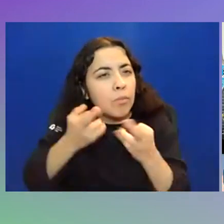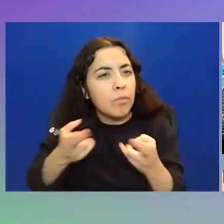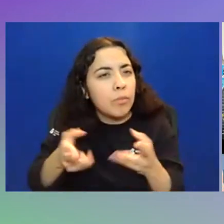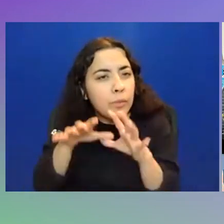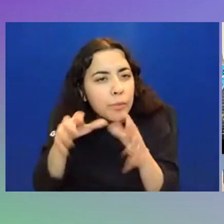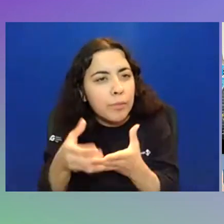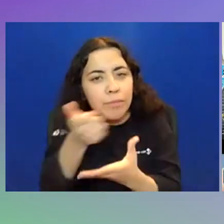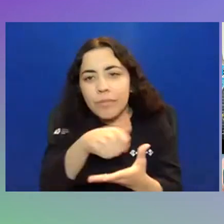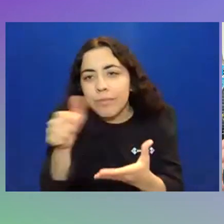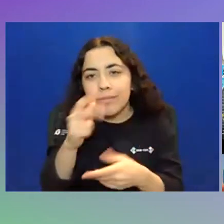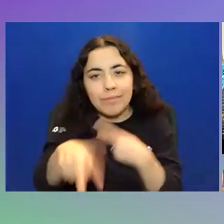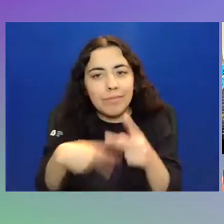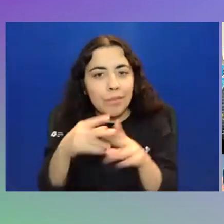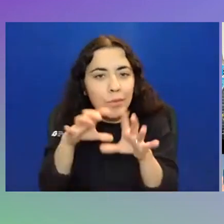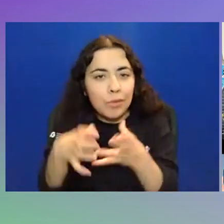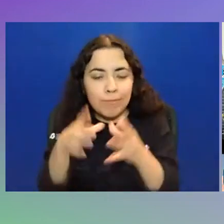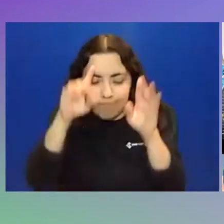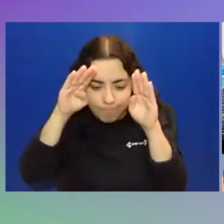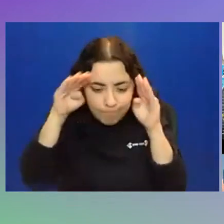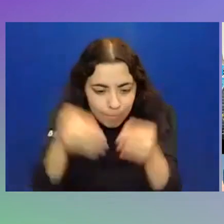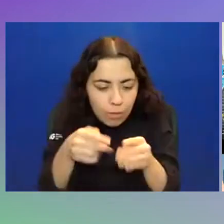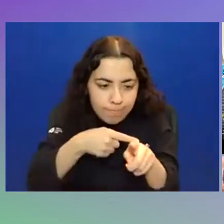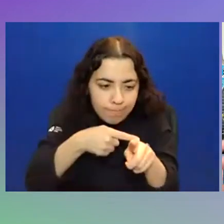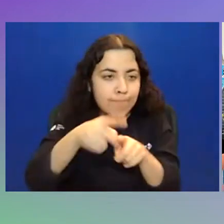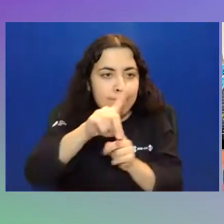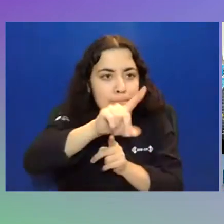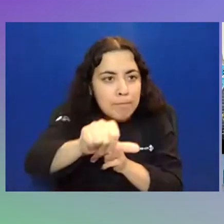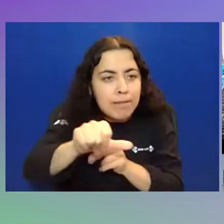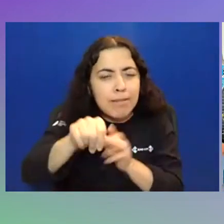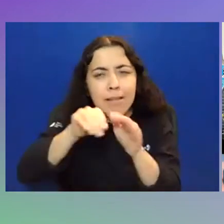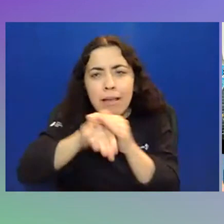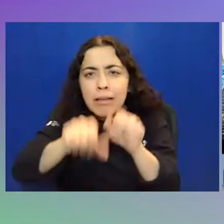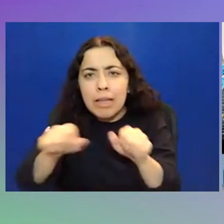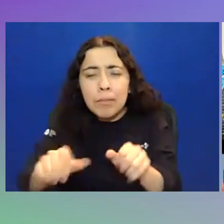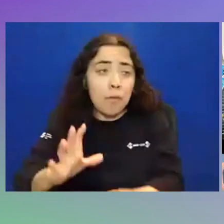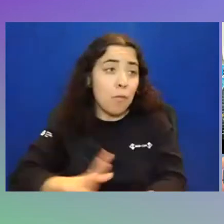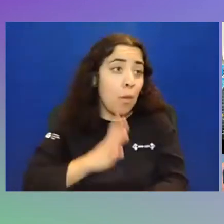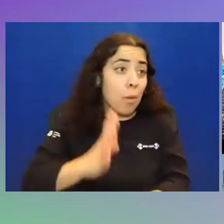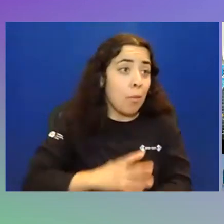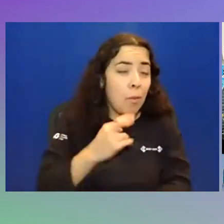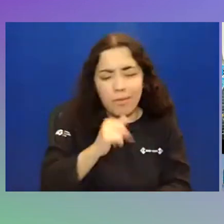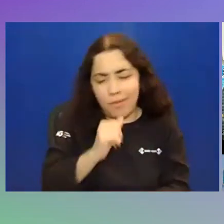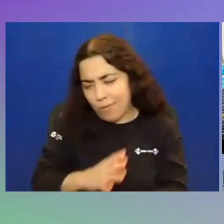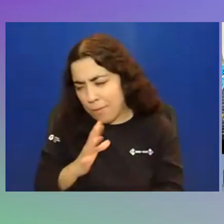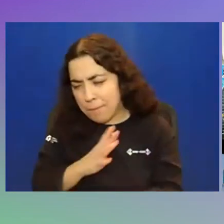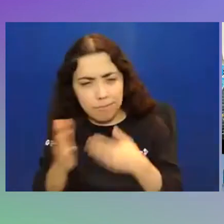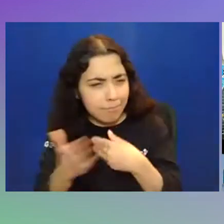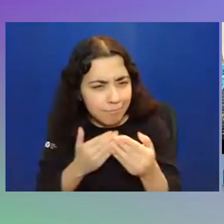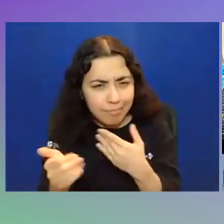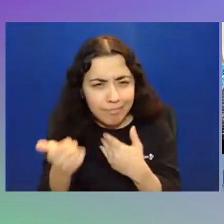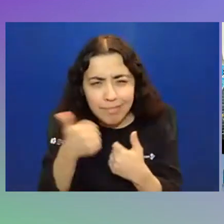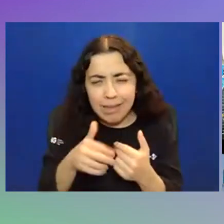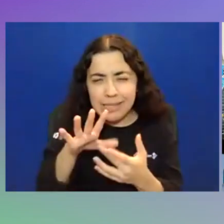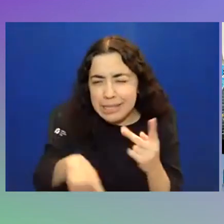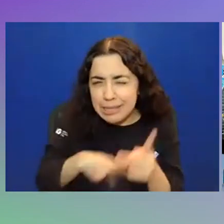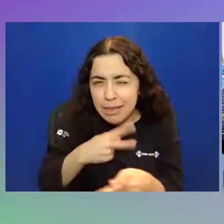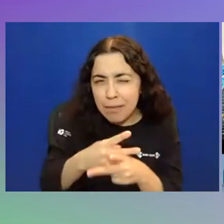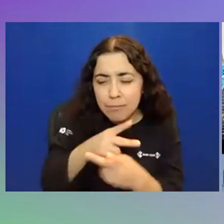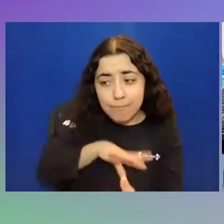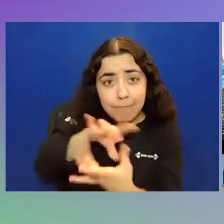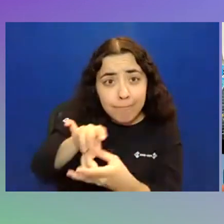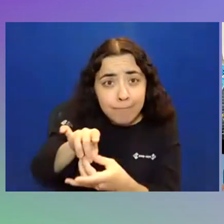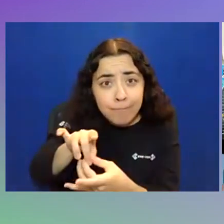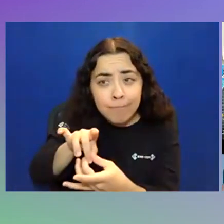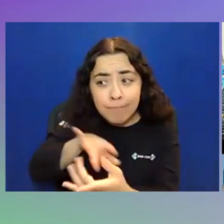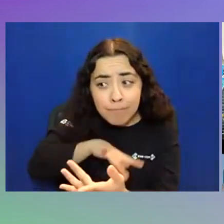that's focused on disability or accessibility, informally, formally, whatever, getting tied into them, maybe even looking